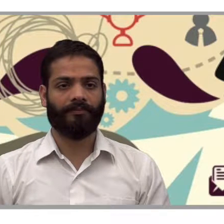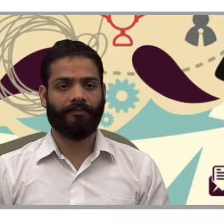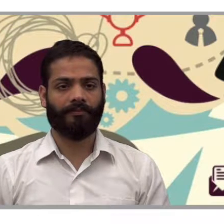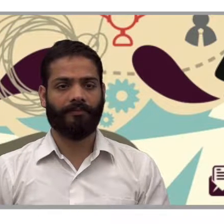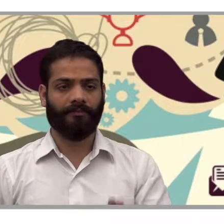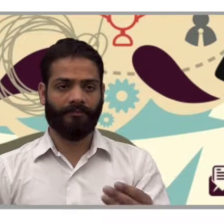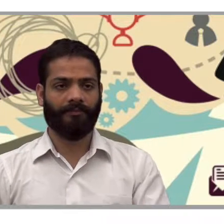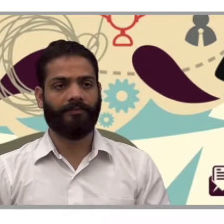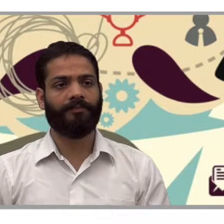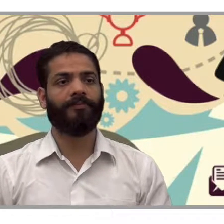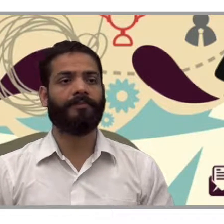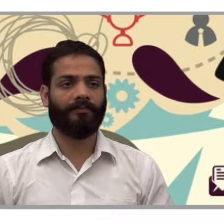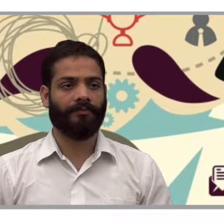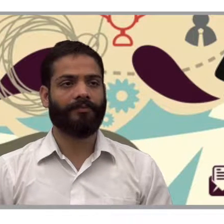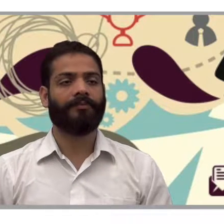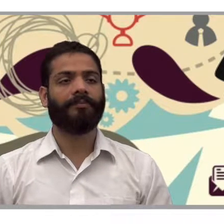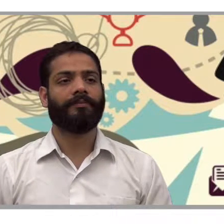The second example would be,